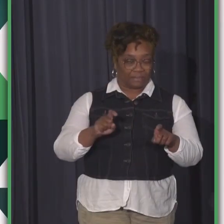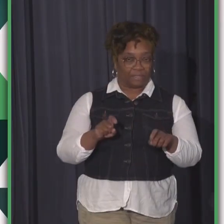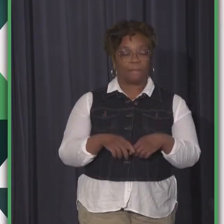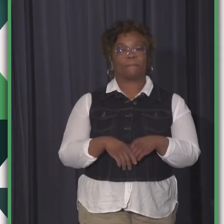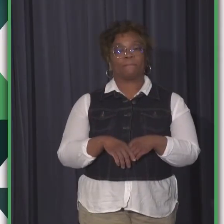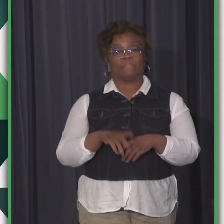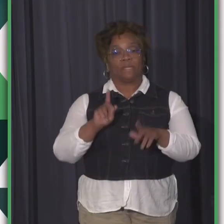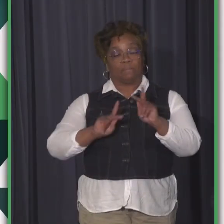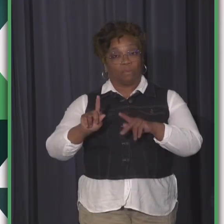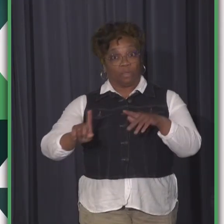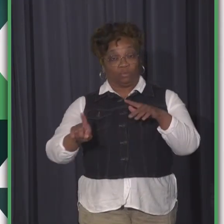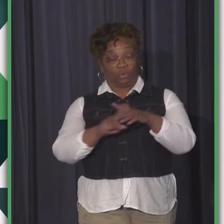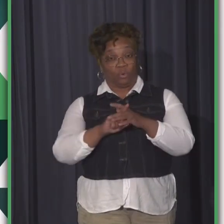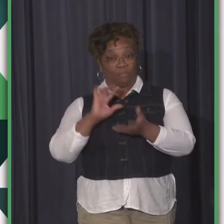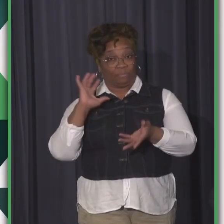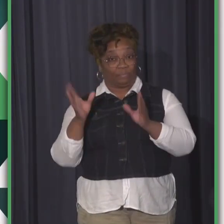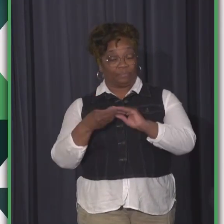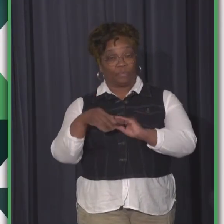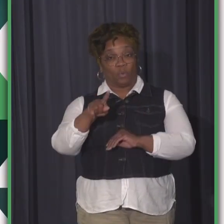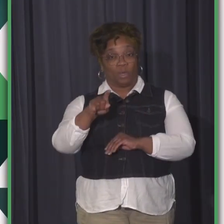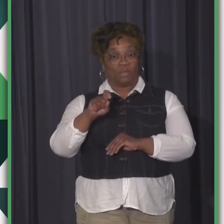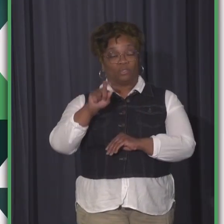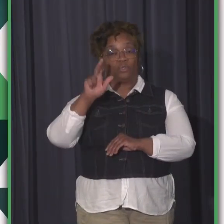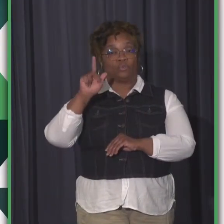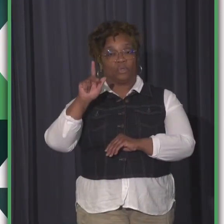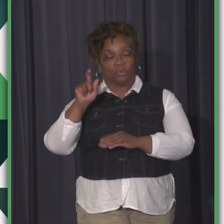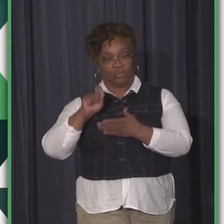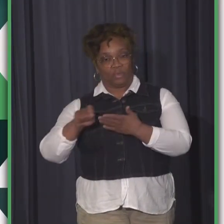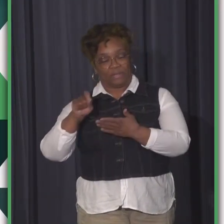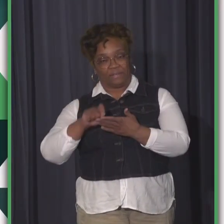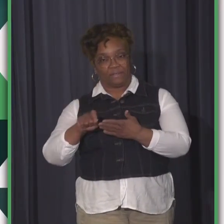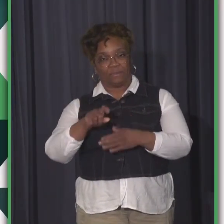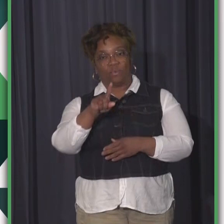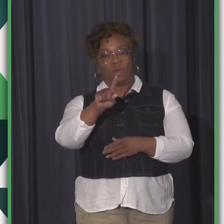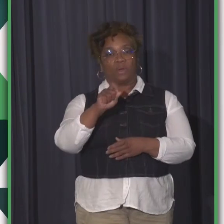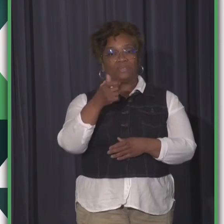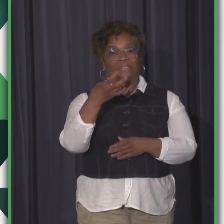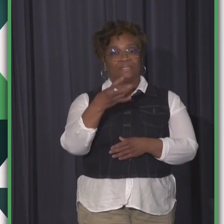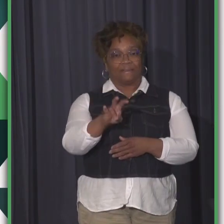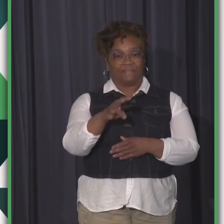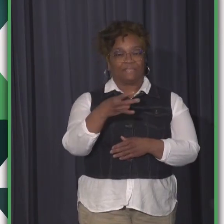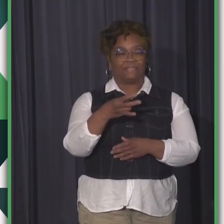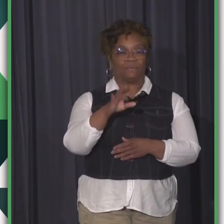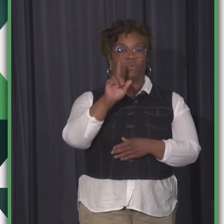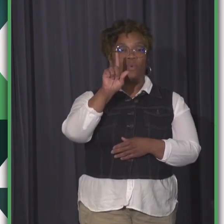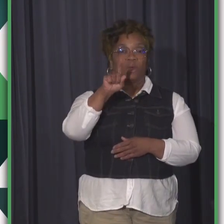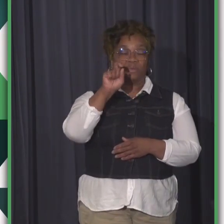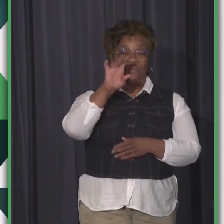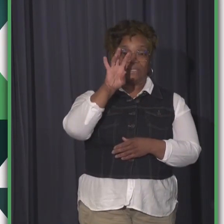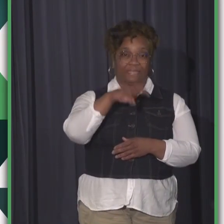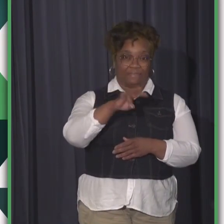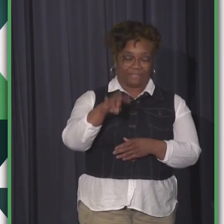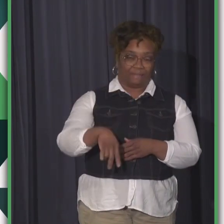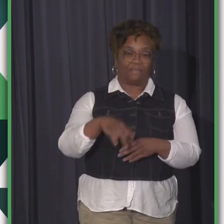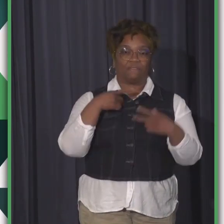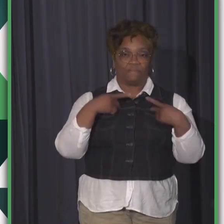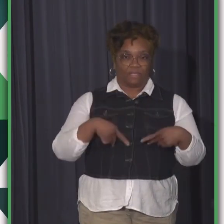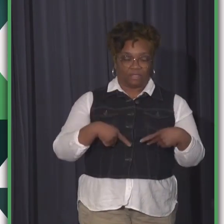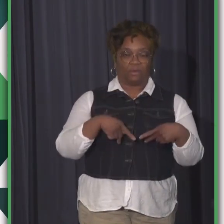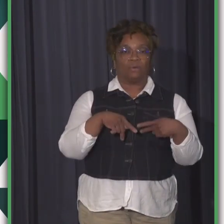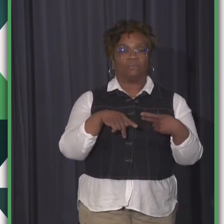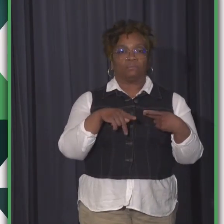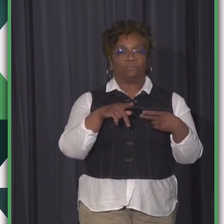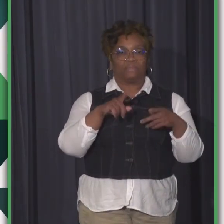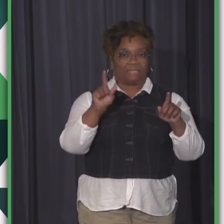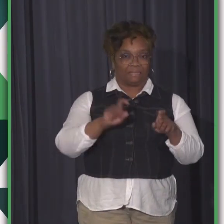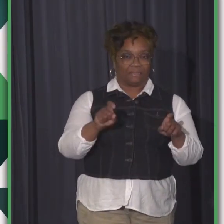that appeared, we had a total of 123 for the written test, 177 for the physical agility test. For the pass